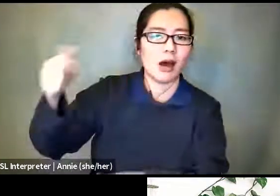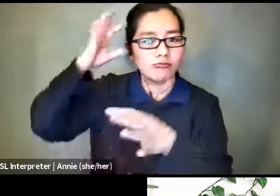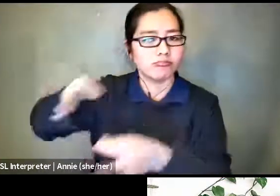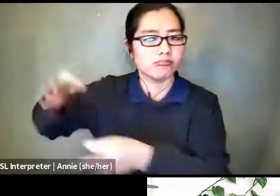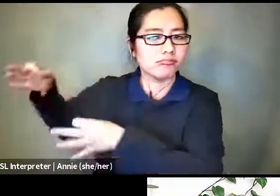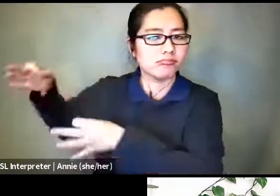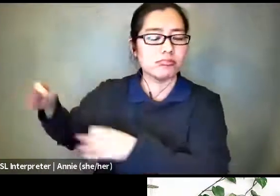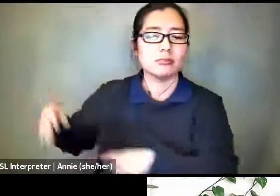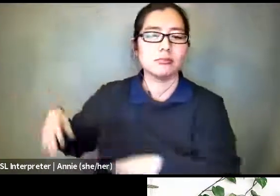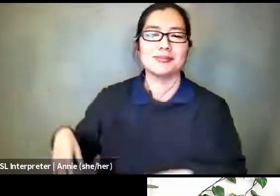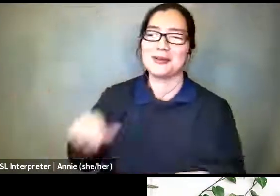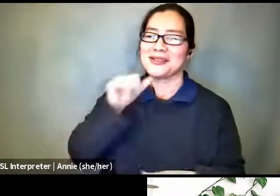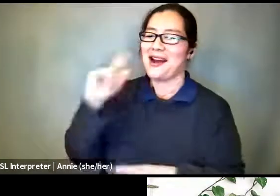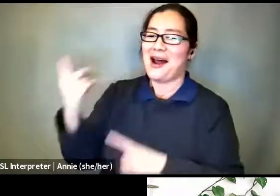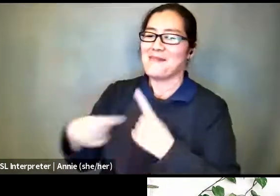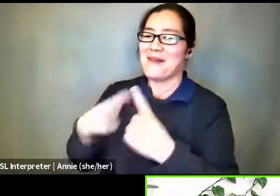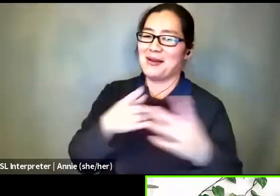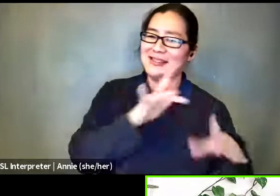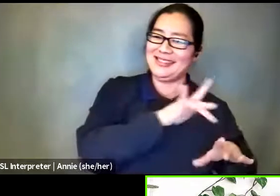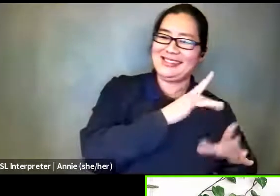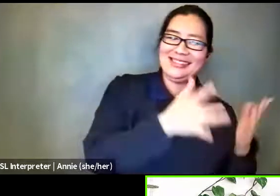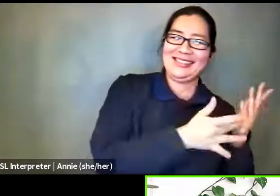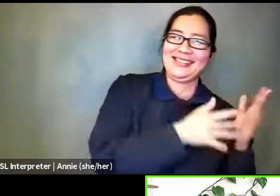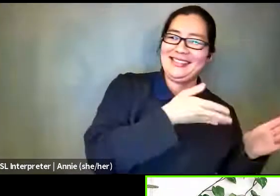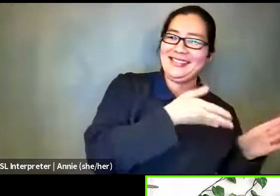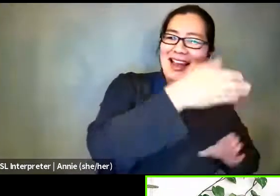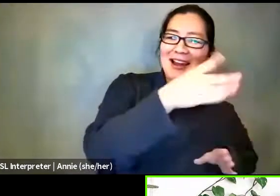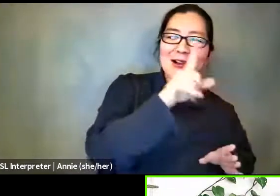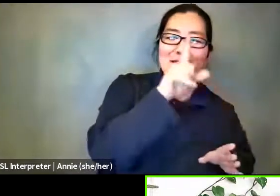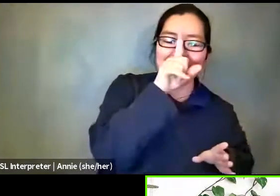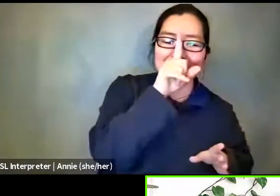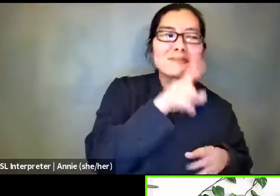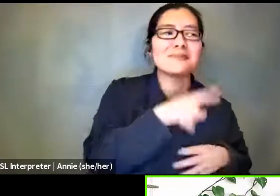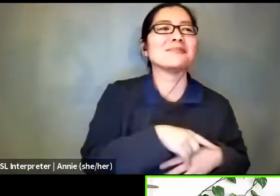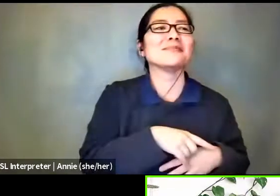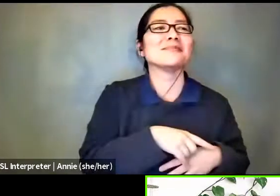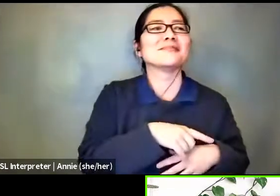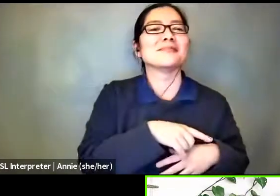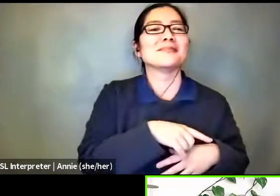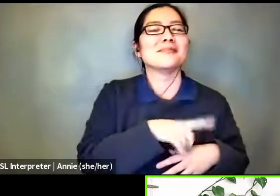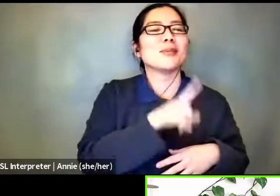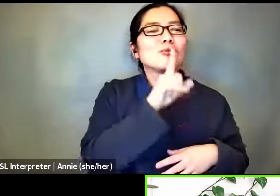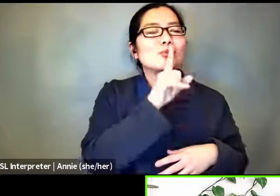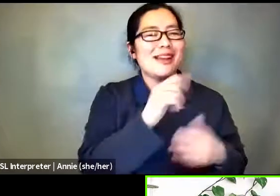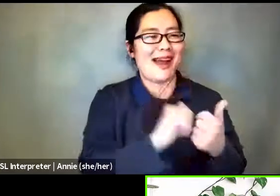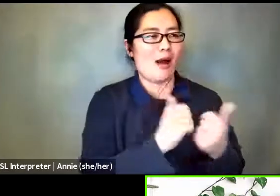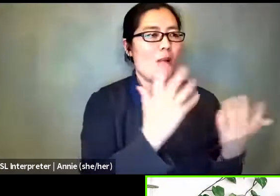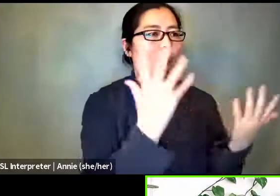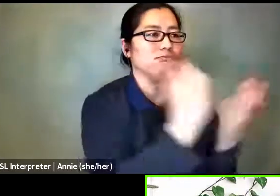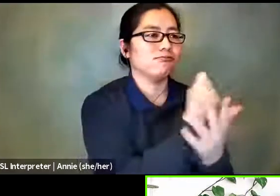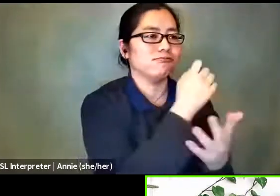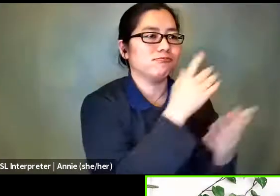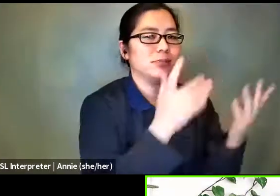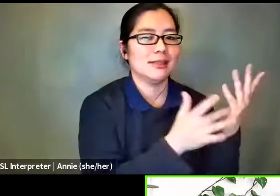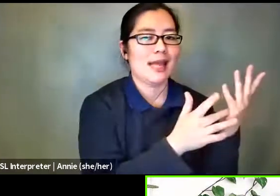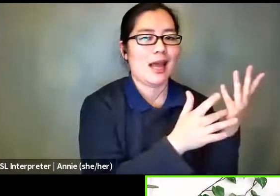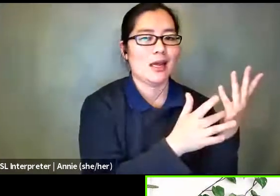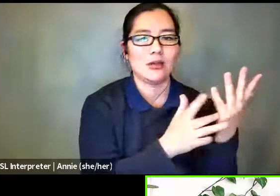but also more how tech can be a tool for communities, Native communities, to get their land